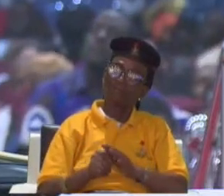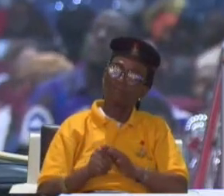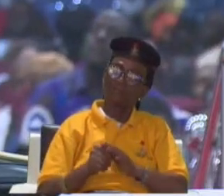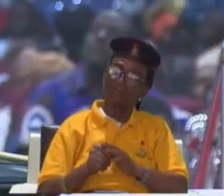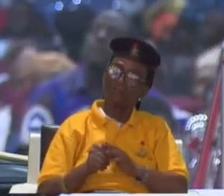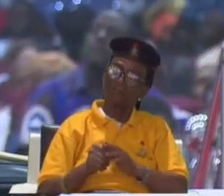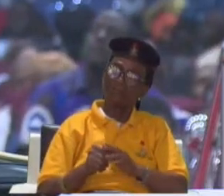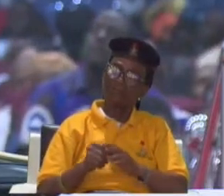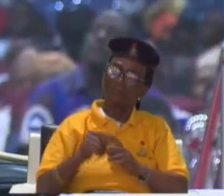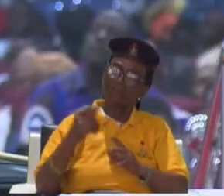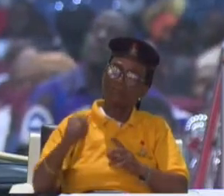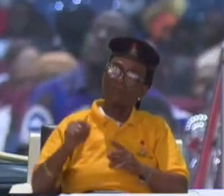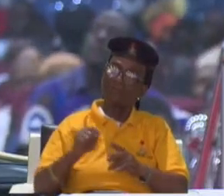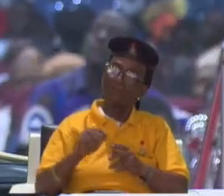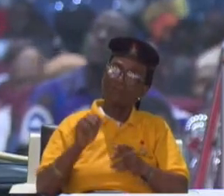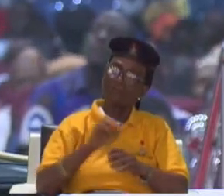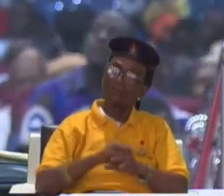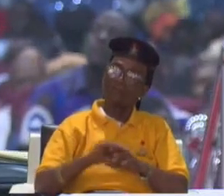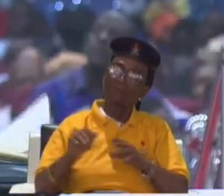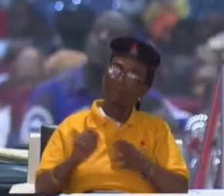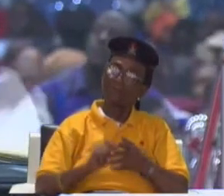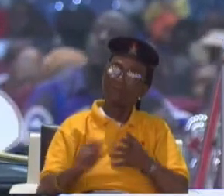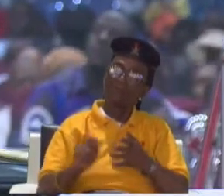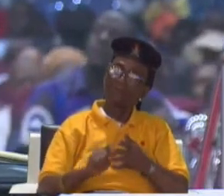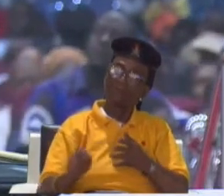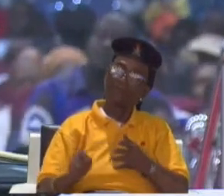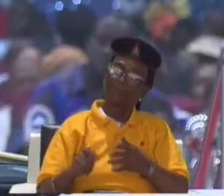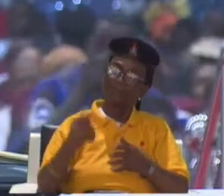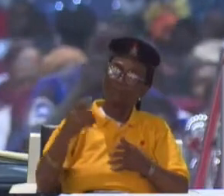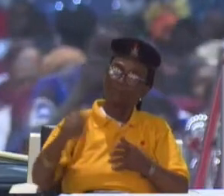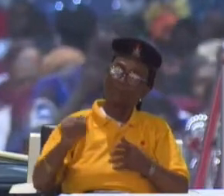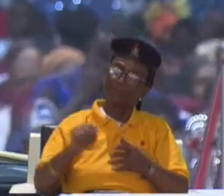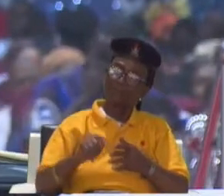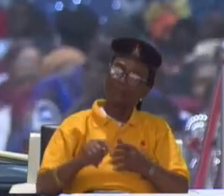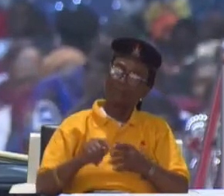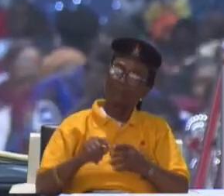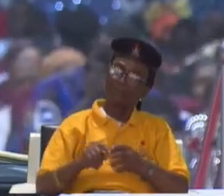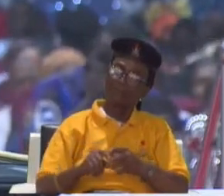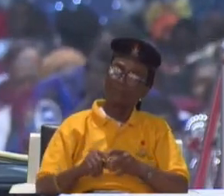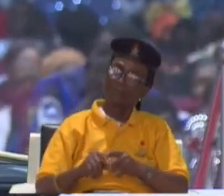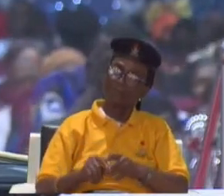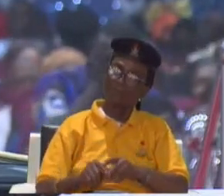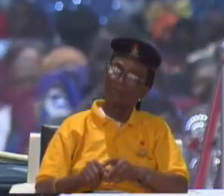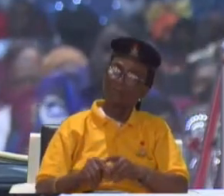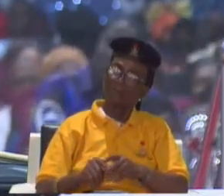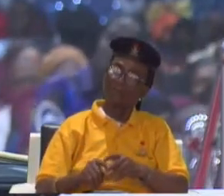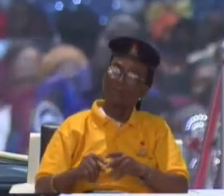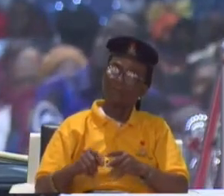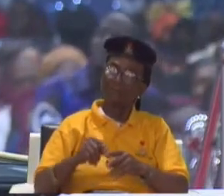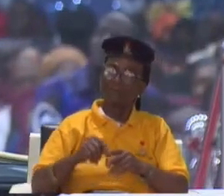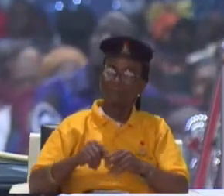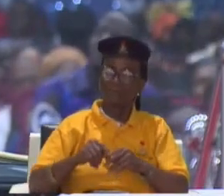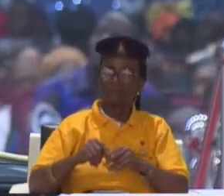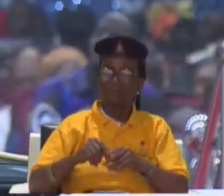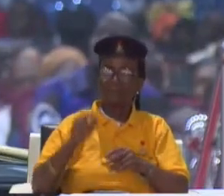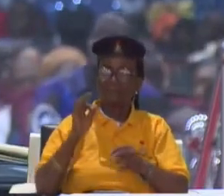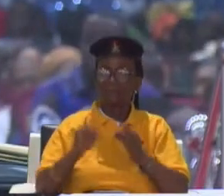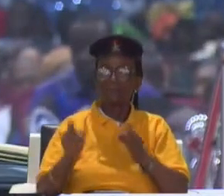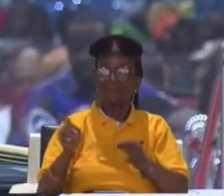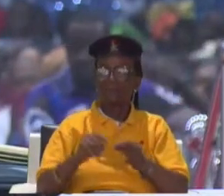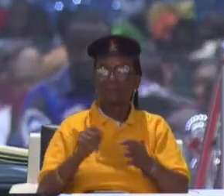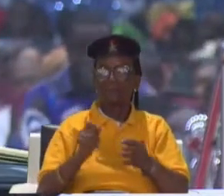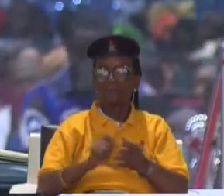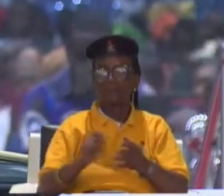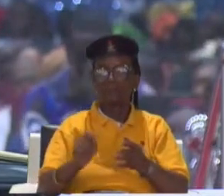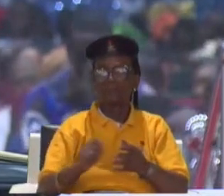write the check in my name. If you write it in my